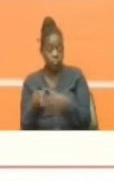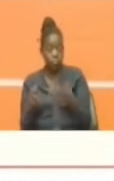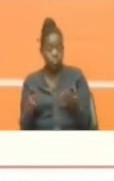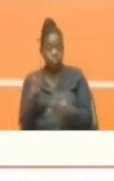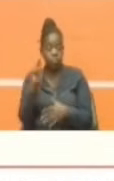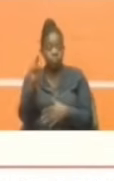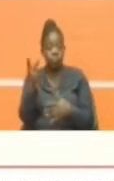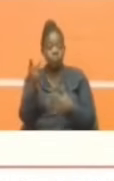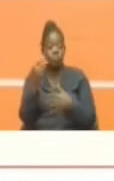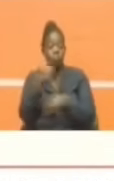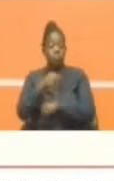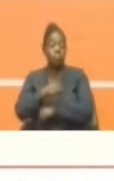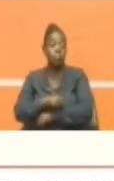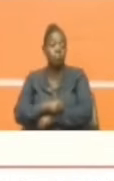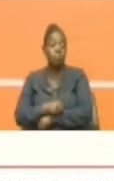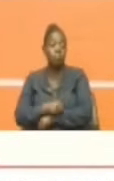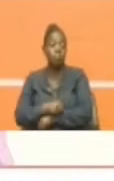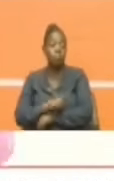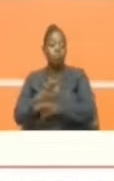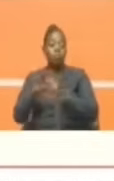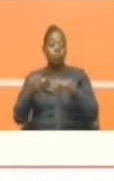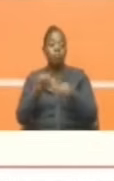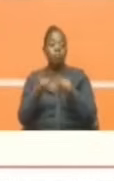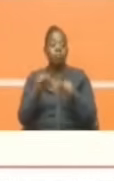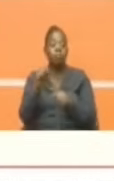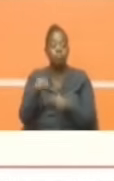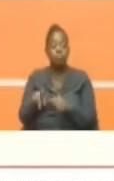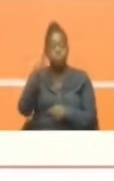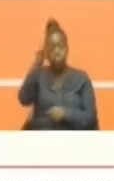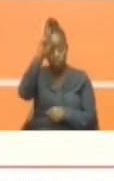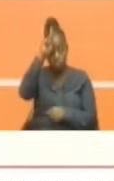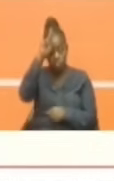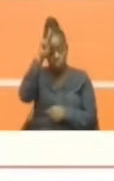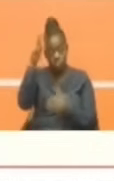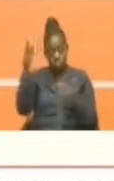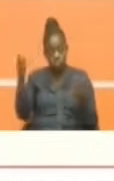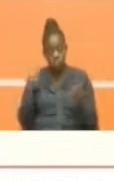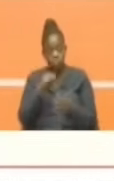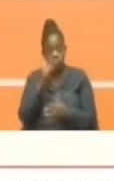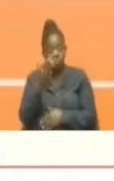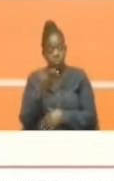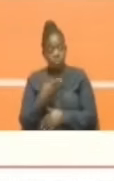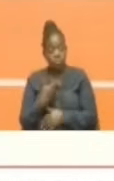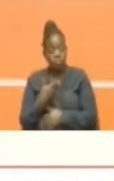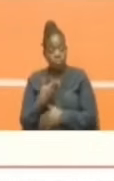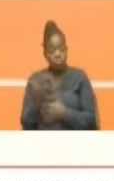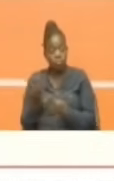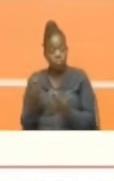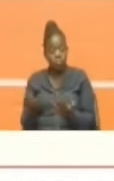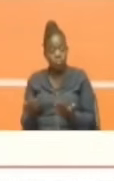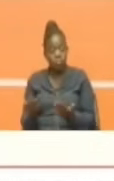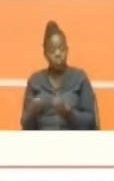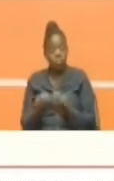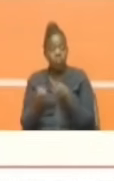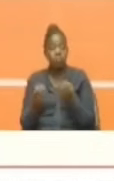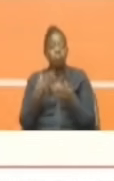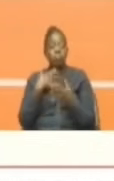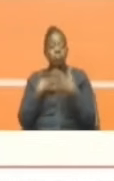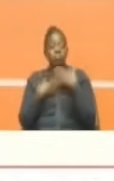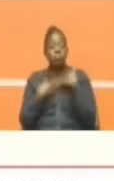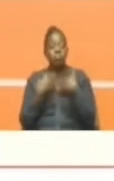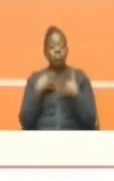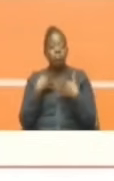school, how about you in the rural areas where you don't have many demands? We are going